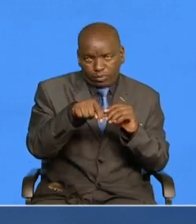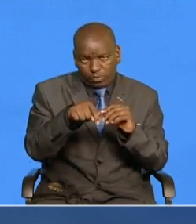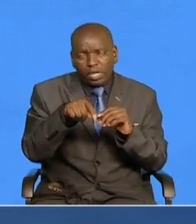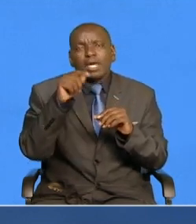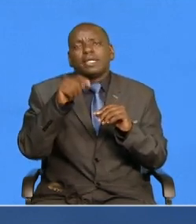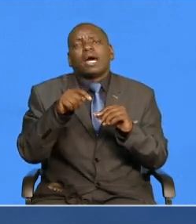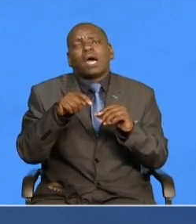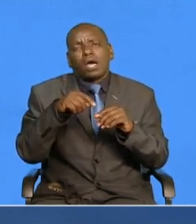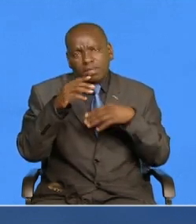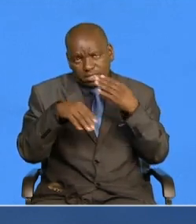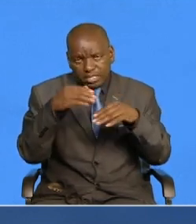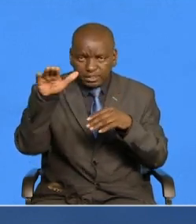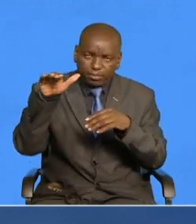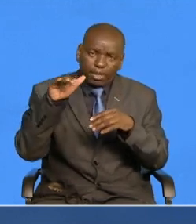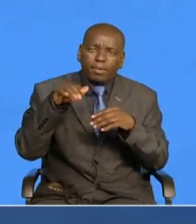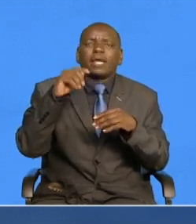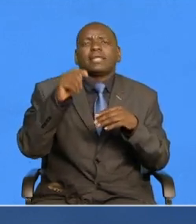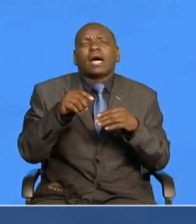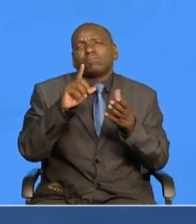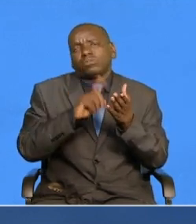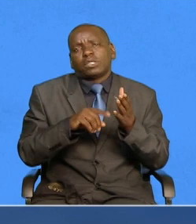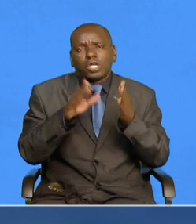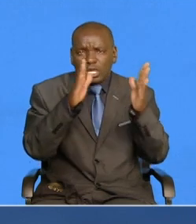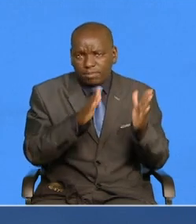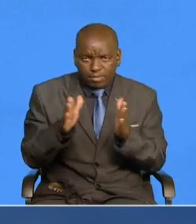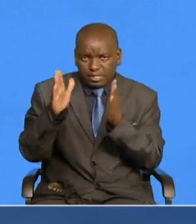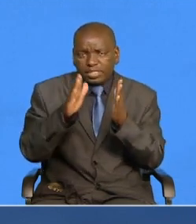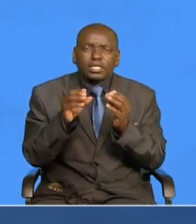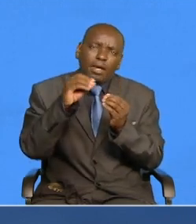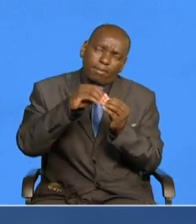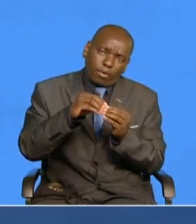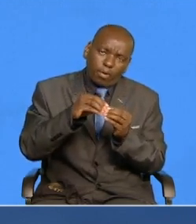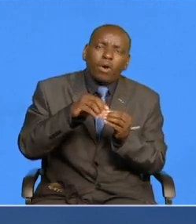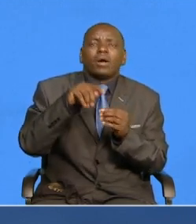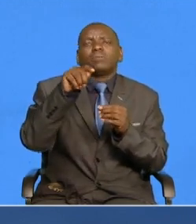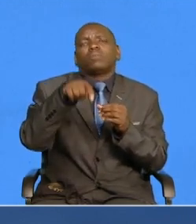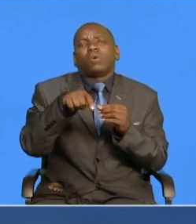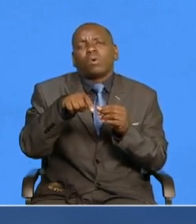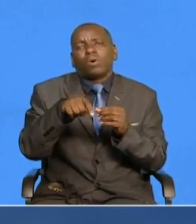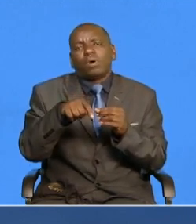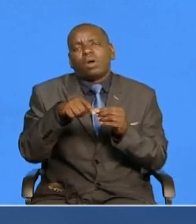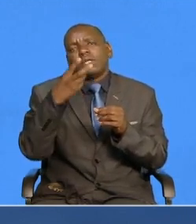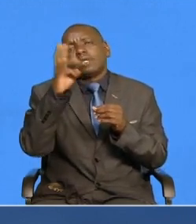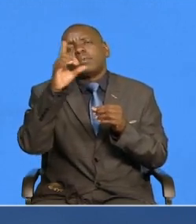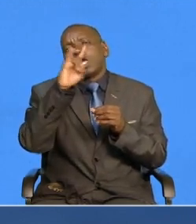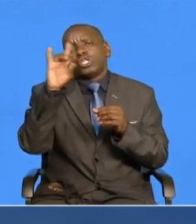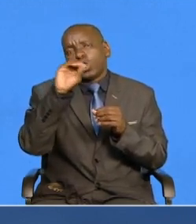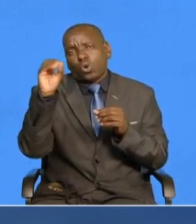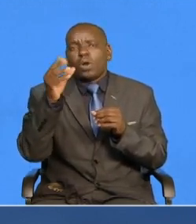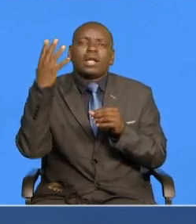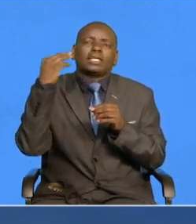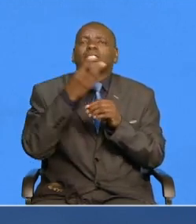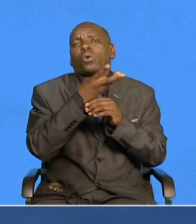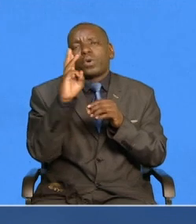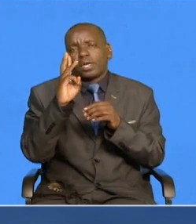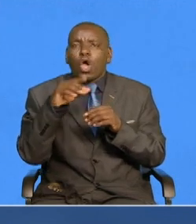gatherings. Once again, Zimbabwe is implementing most of these recommended additional measures that WHO talked about last